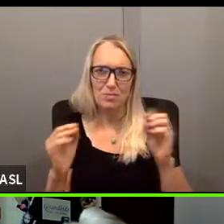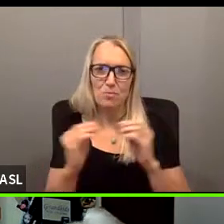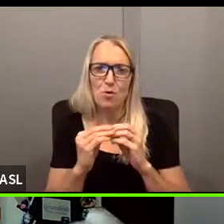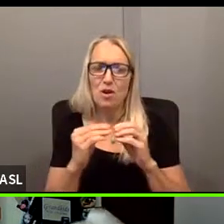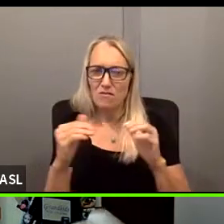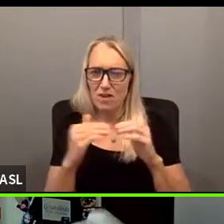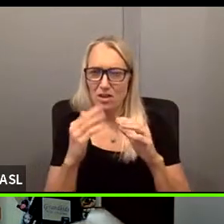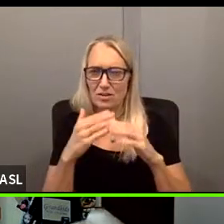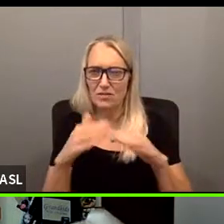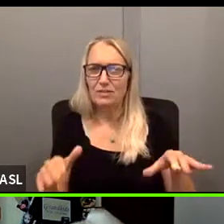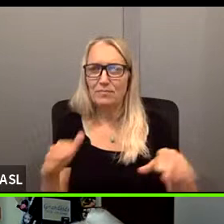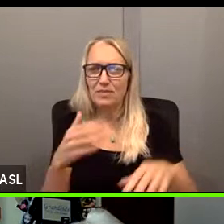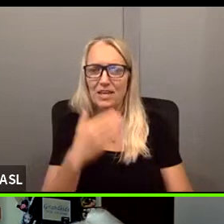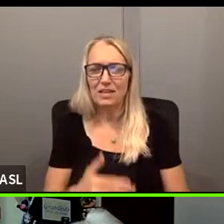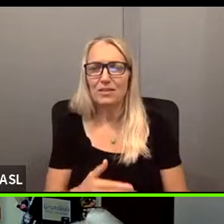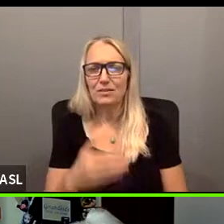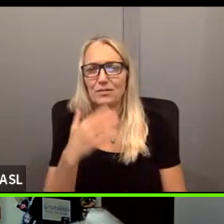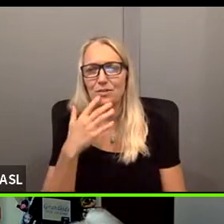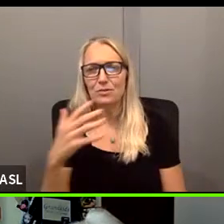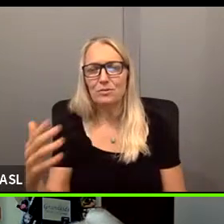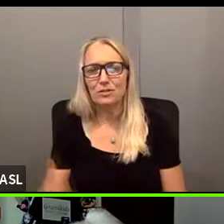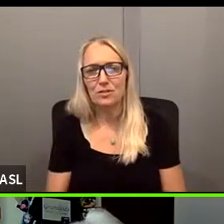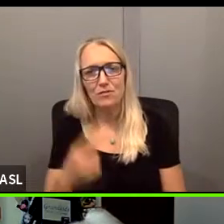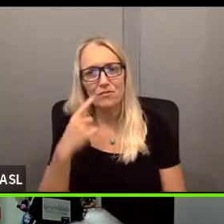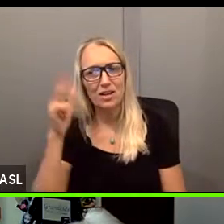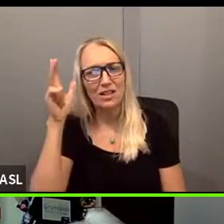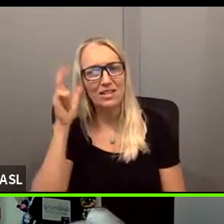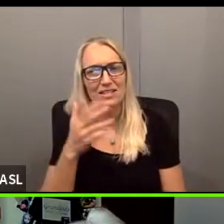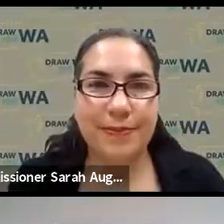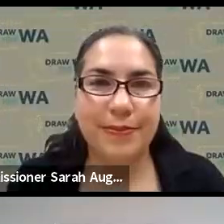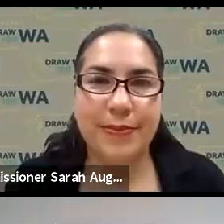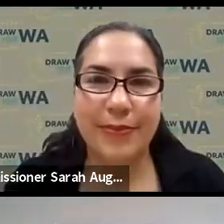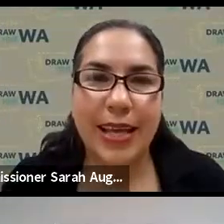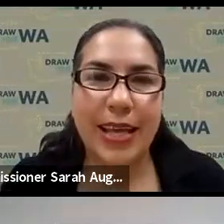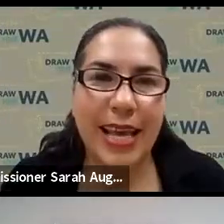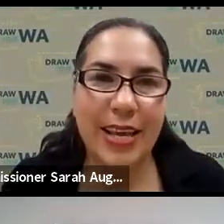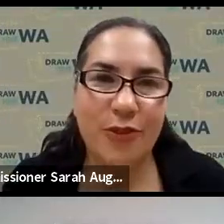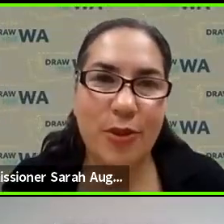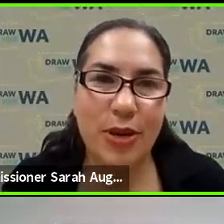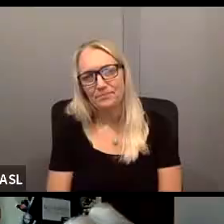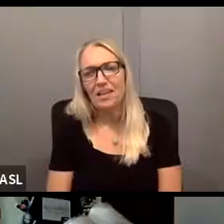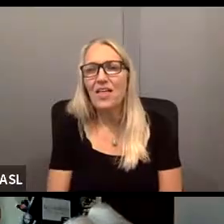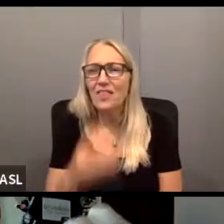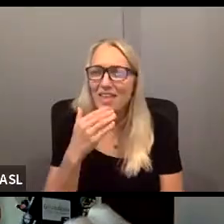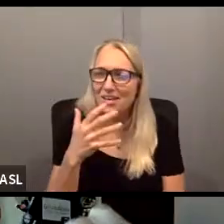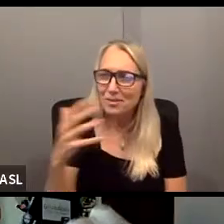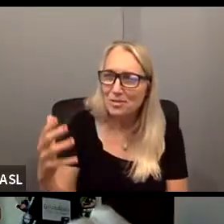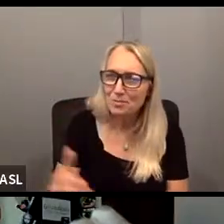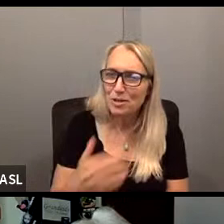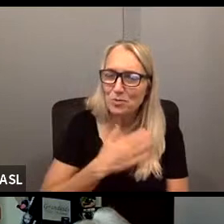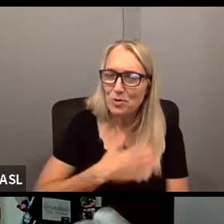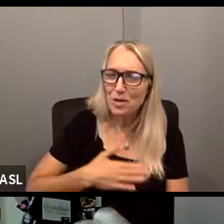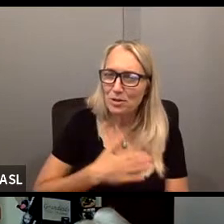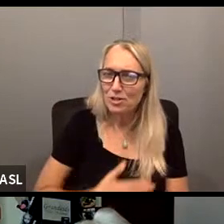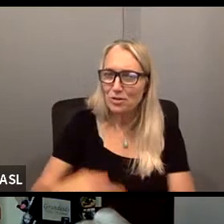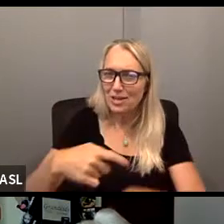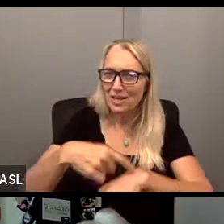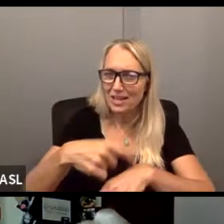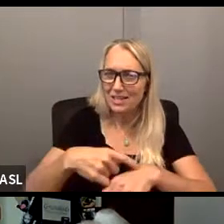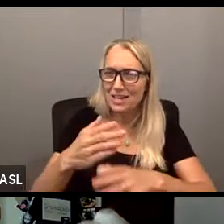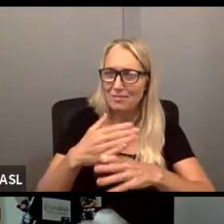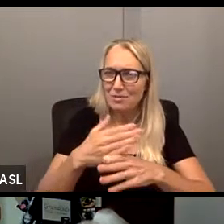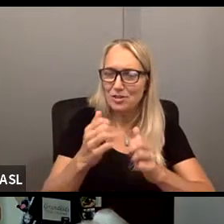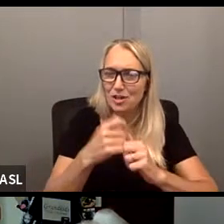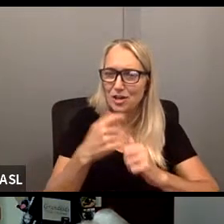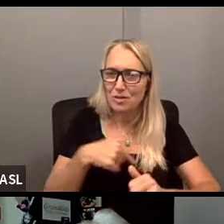Democrats. So thank you very much for listening. Bye. Thank you very much. We sure appreciate you taking the time to share with